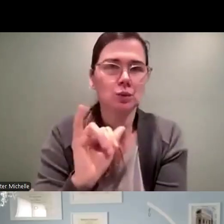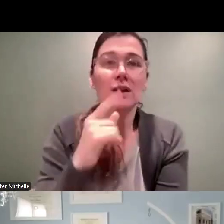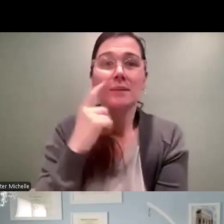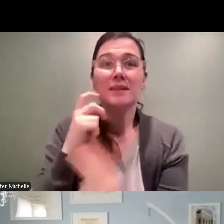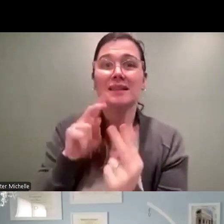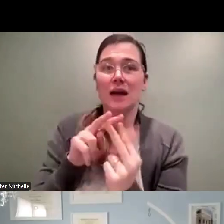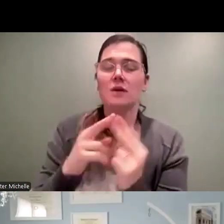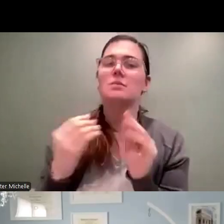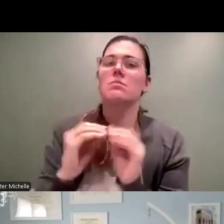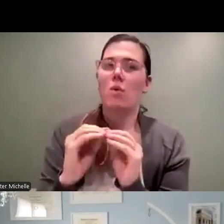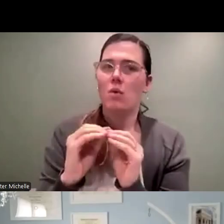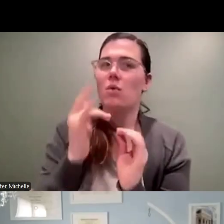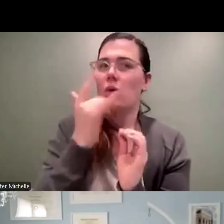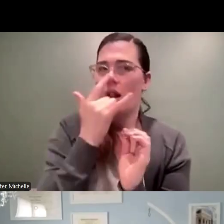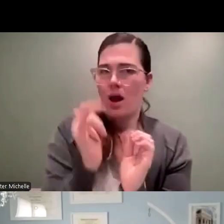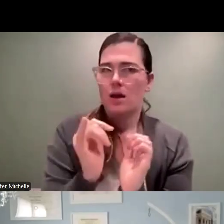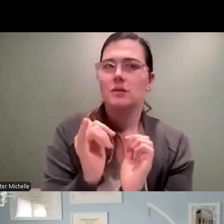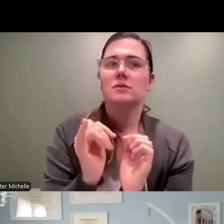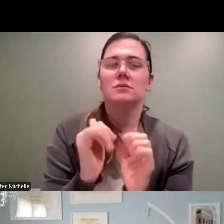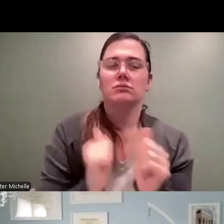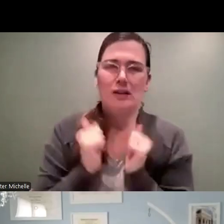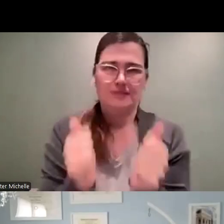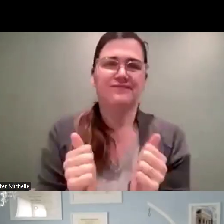to be aggressive.